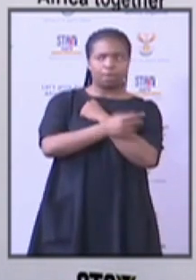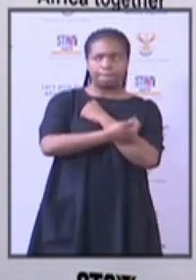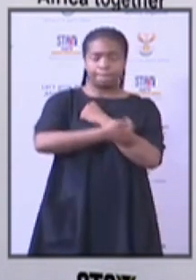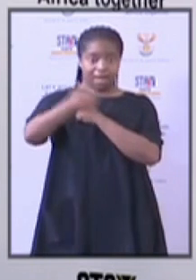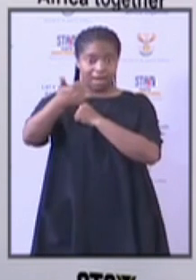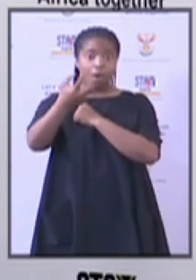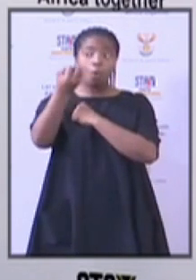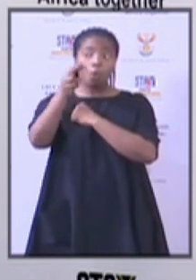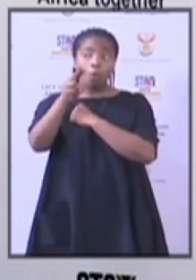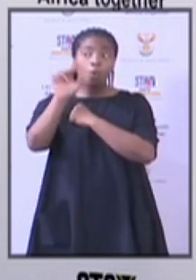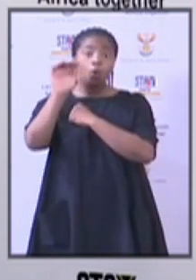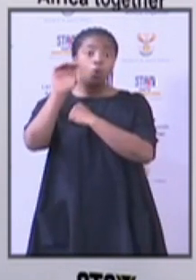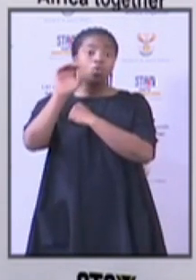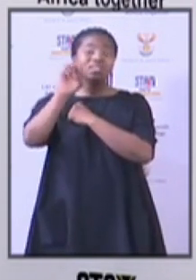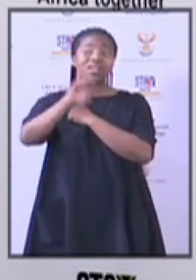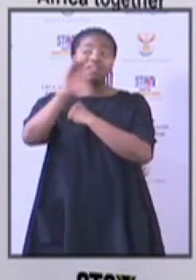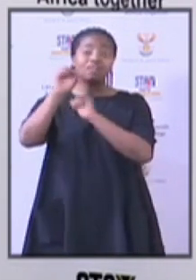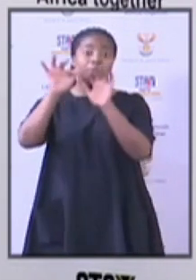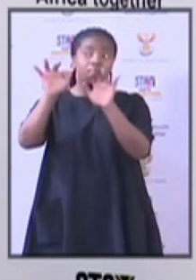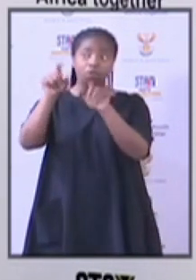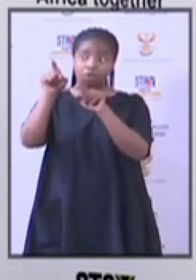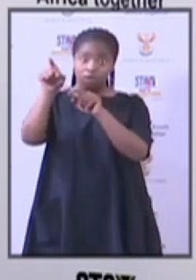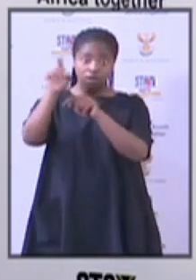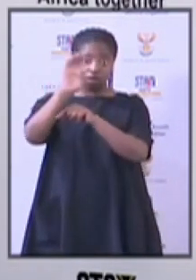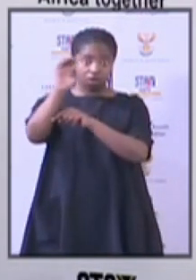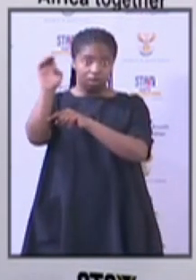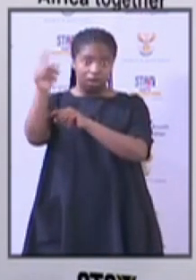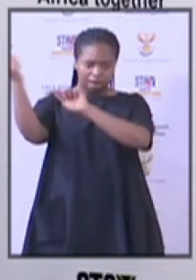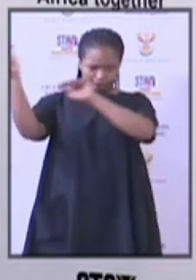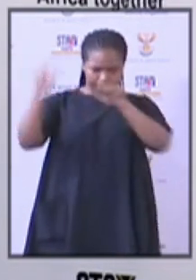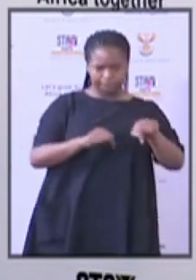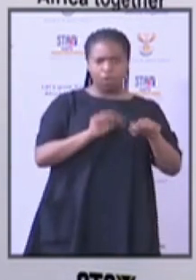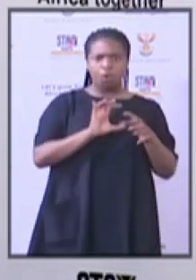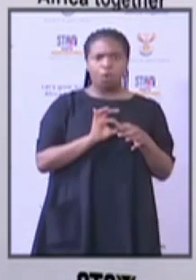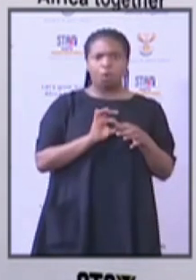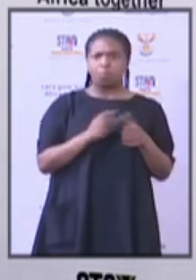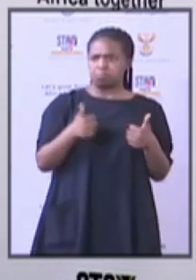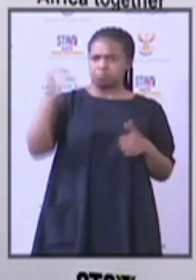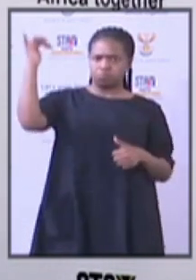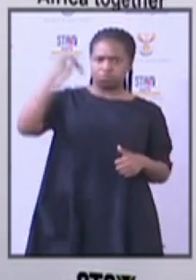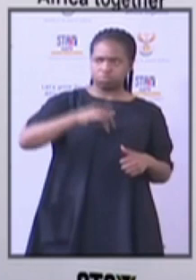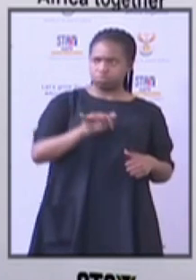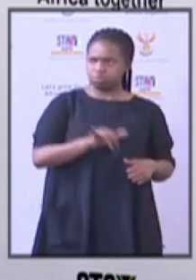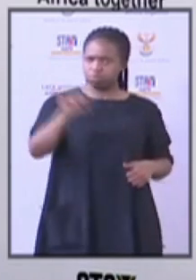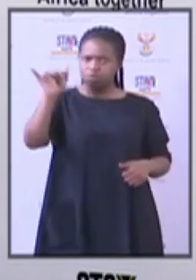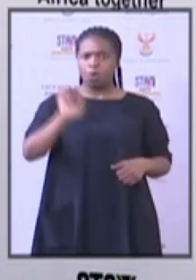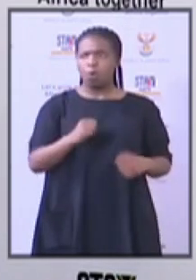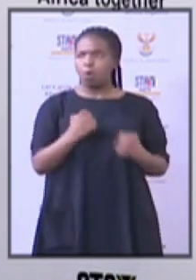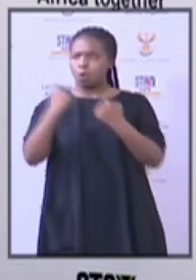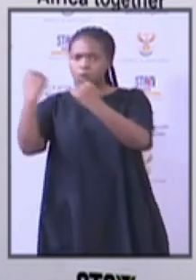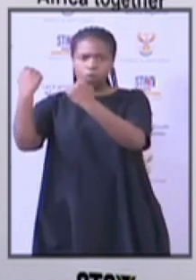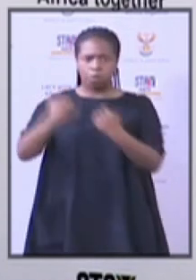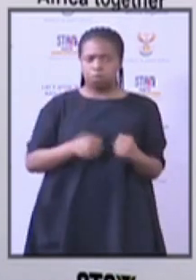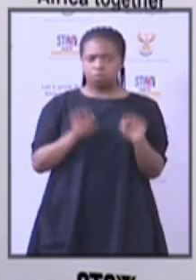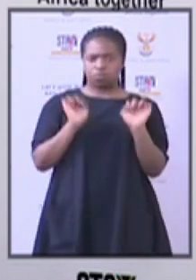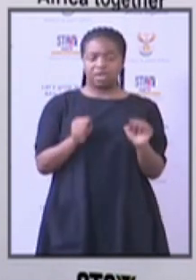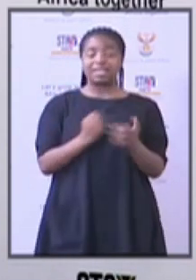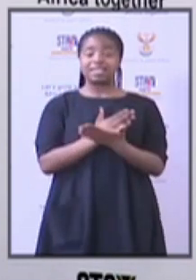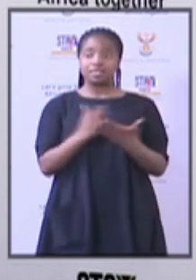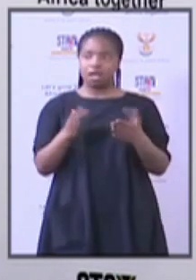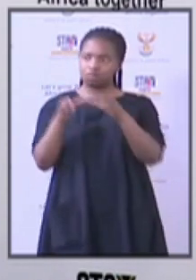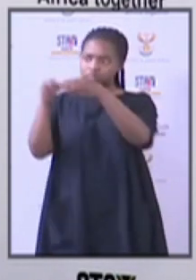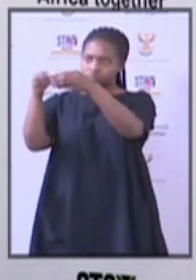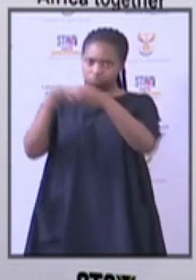were returning home. We could not stop people from going home, and we could not stop South Africans from coming back here. So certain groups have